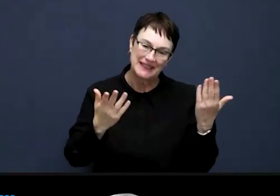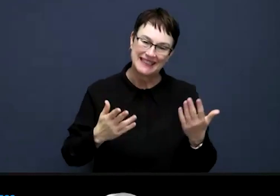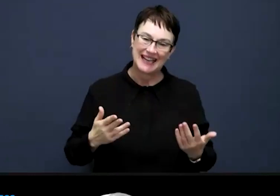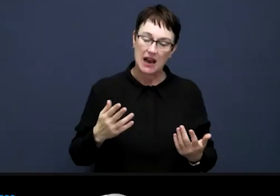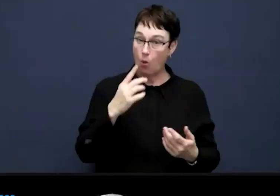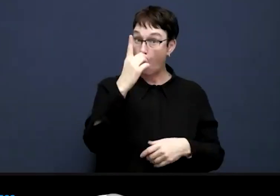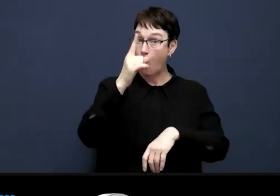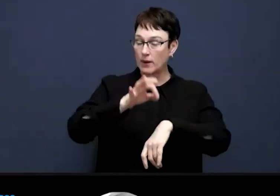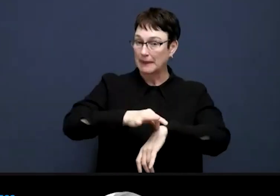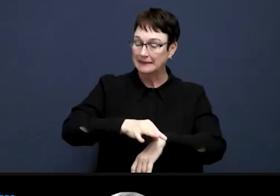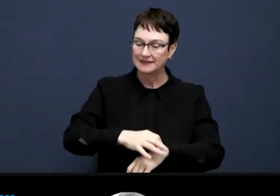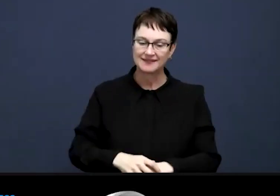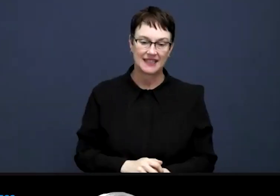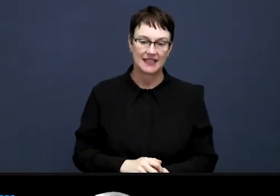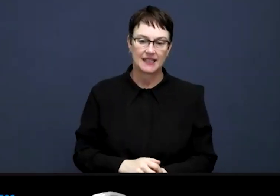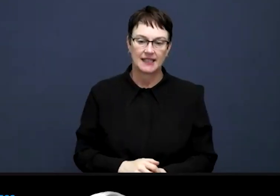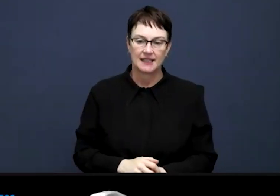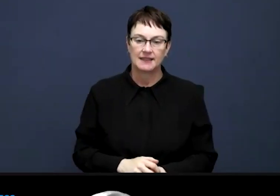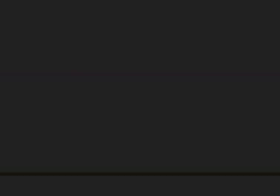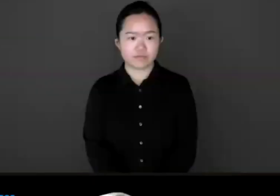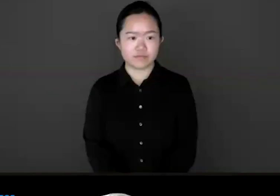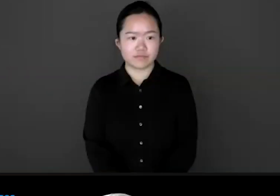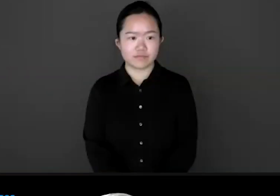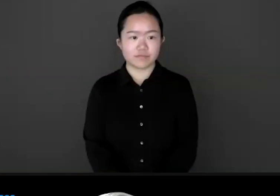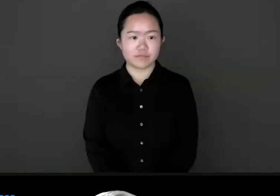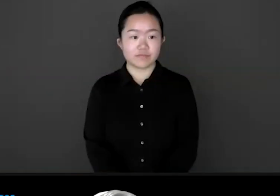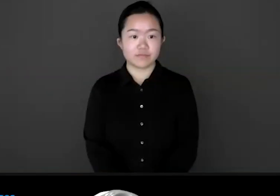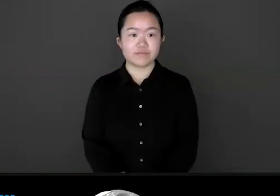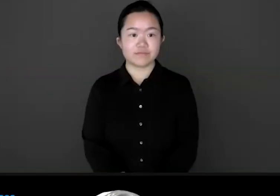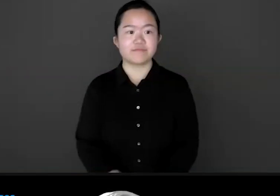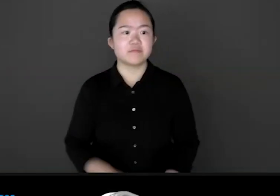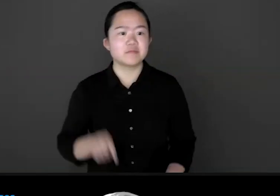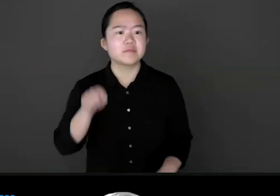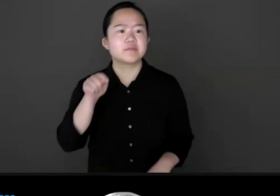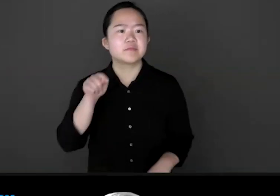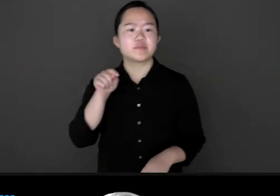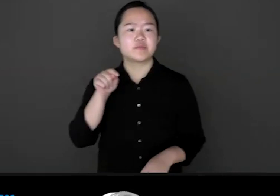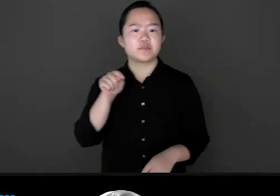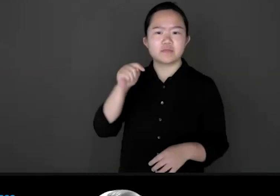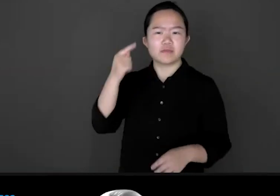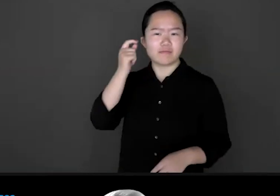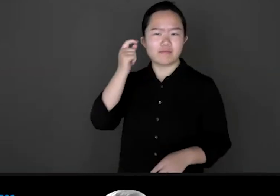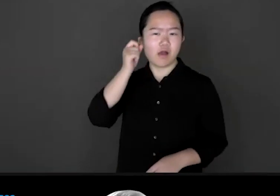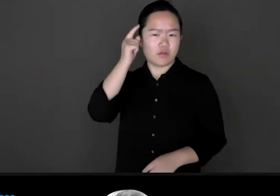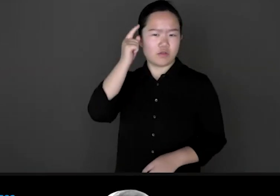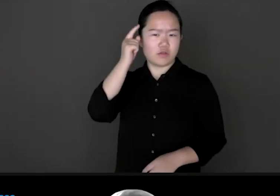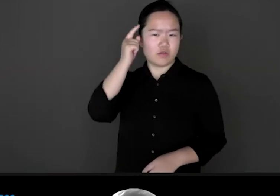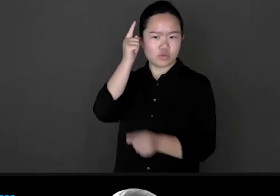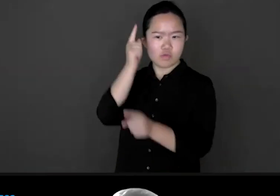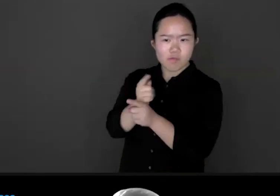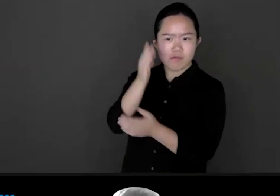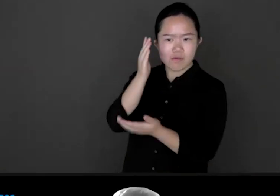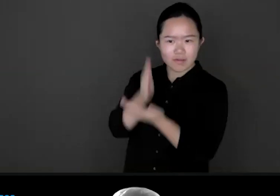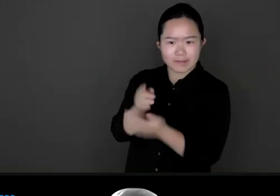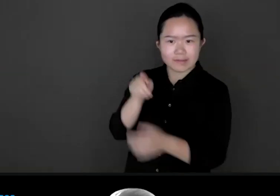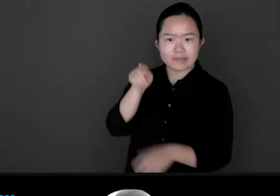So if I understood correctly, then this is a document you're signing that doesn't have a signature space already identified on it. Yeah. And